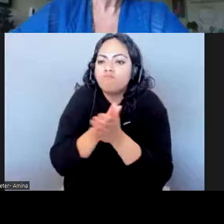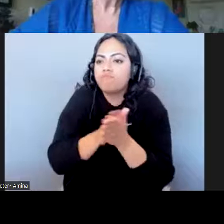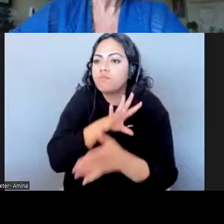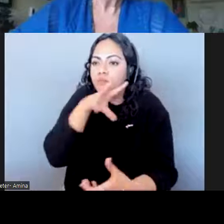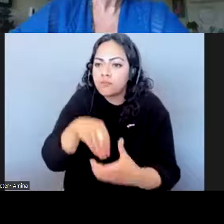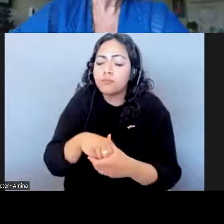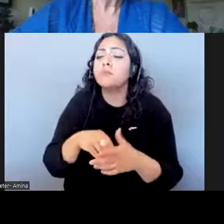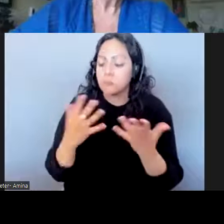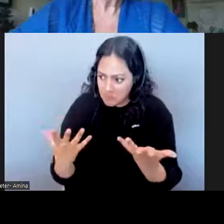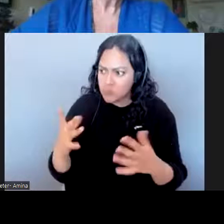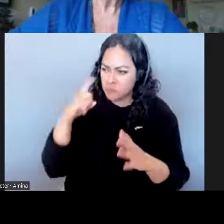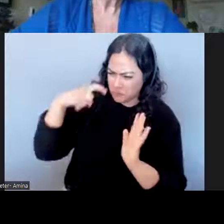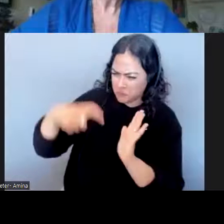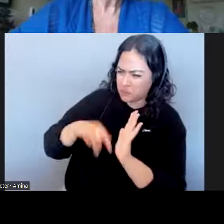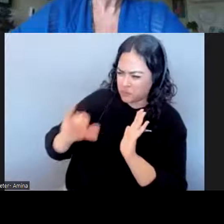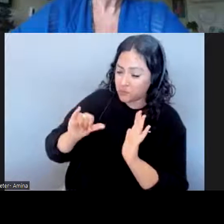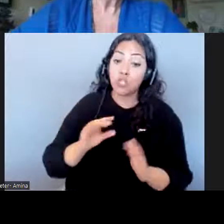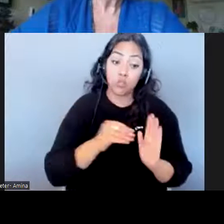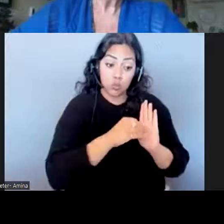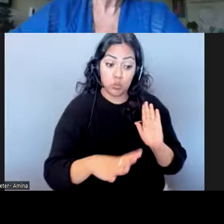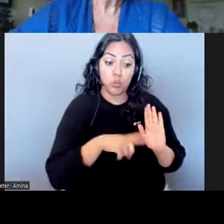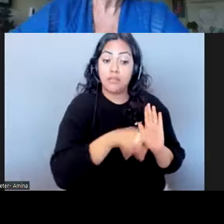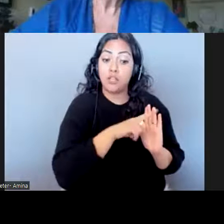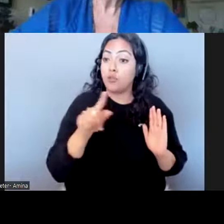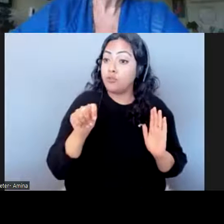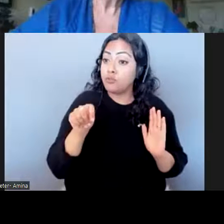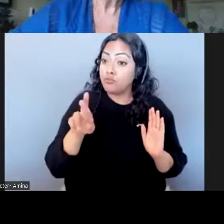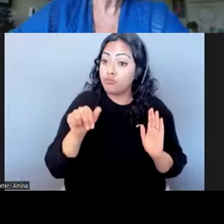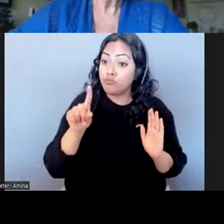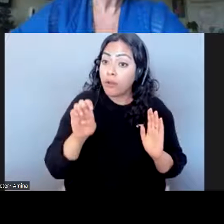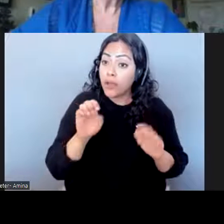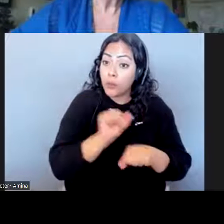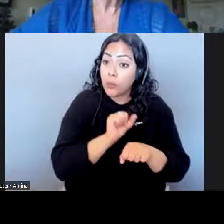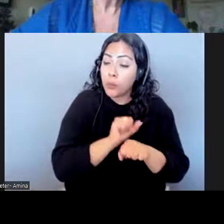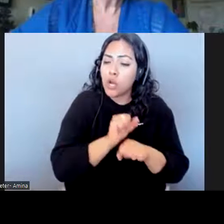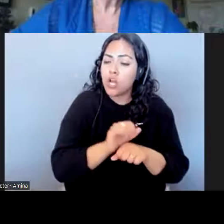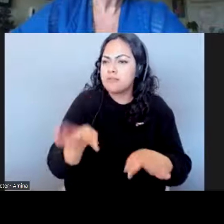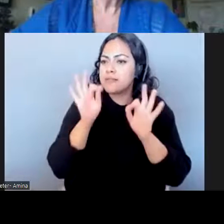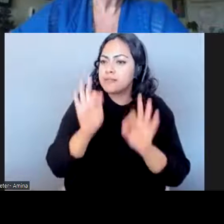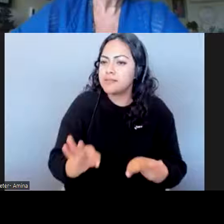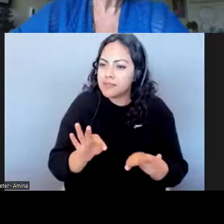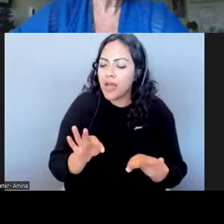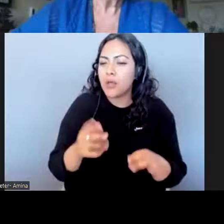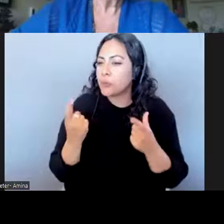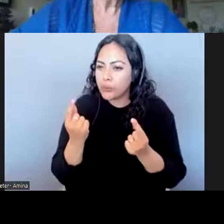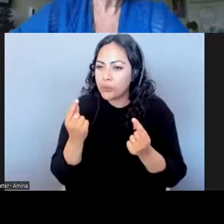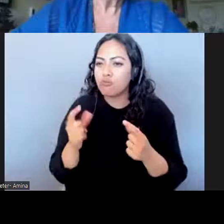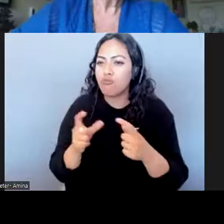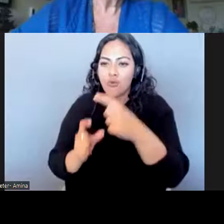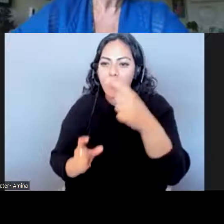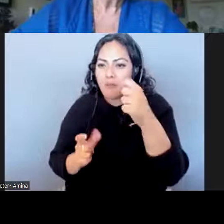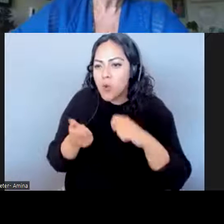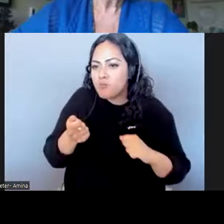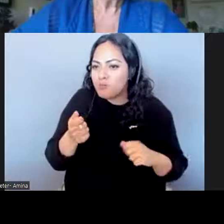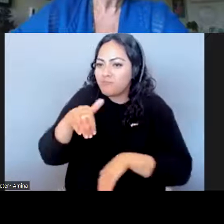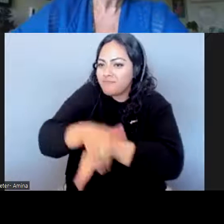our students in the trades decided that they were going to do a remote control night. That was a real seller for our gentlemen folks.